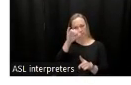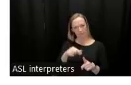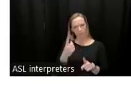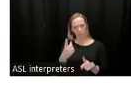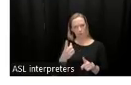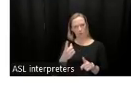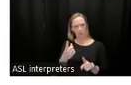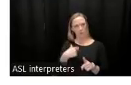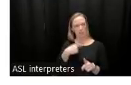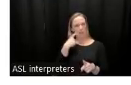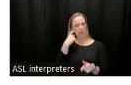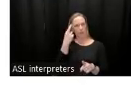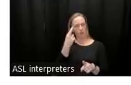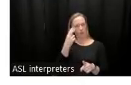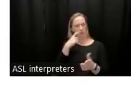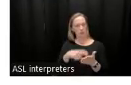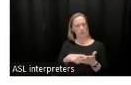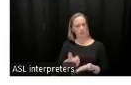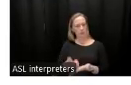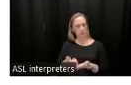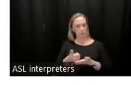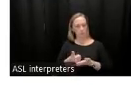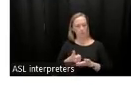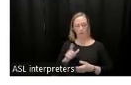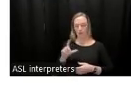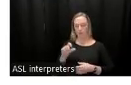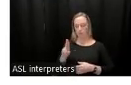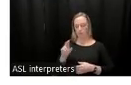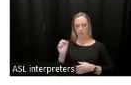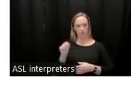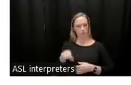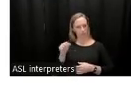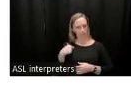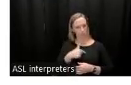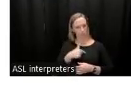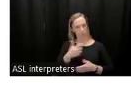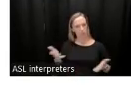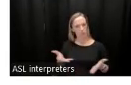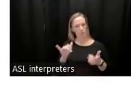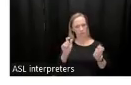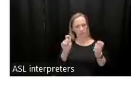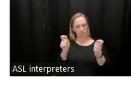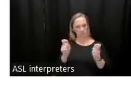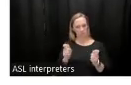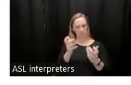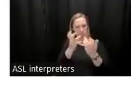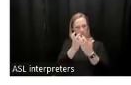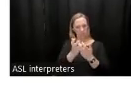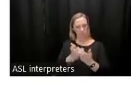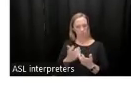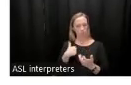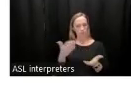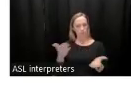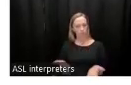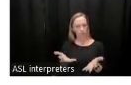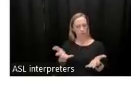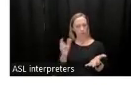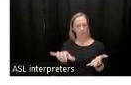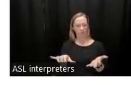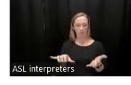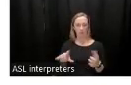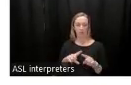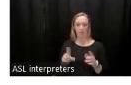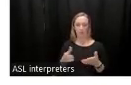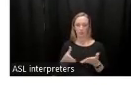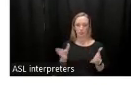helpful. Yes, absolutely. We encourage that tailoring, and it's just generally not a